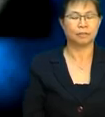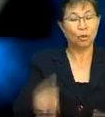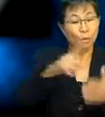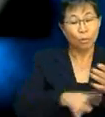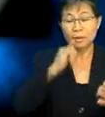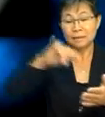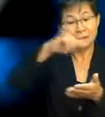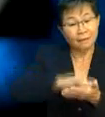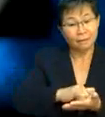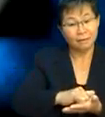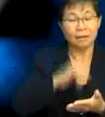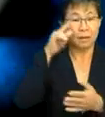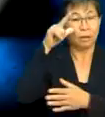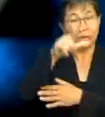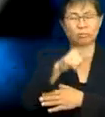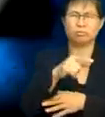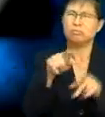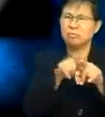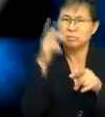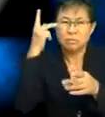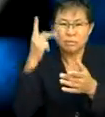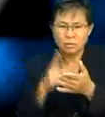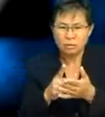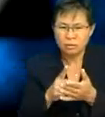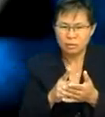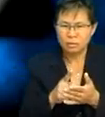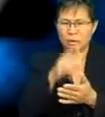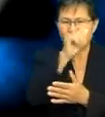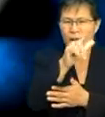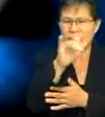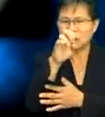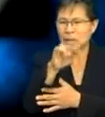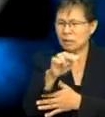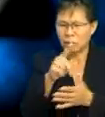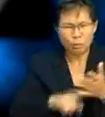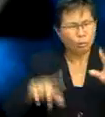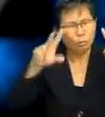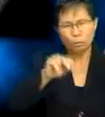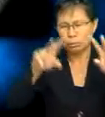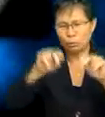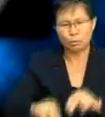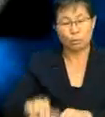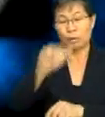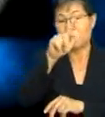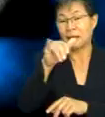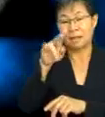What is that? It looks familiar. Is it an alien? Oh no! No! An alien!